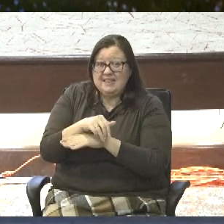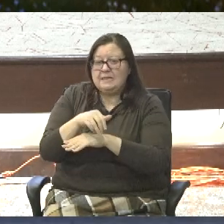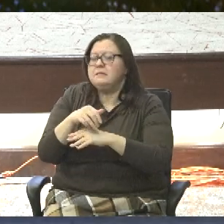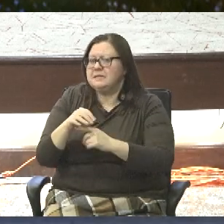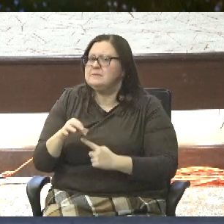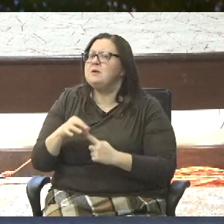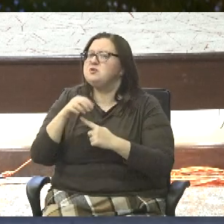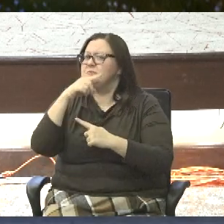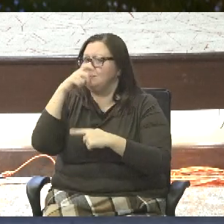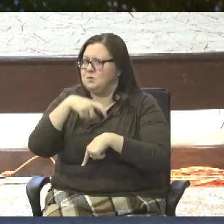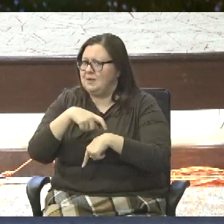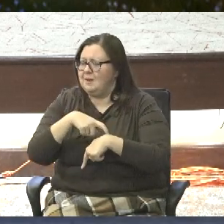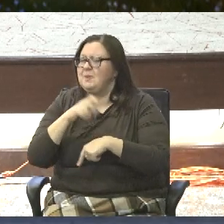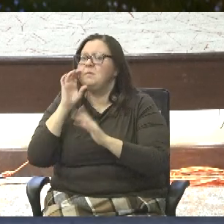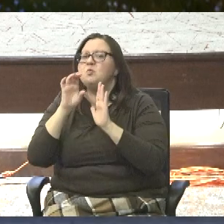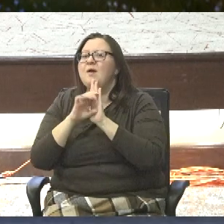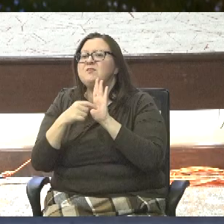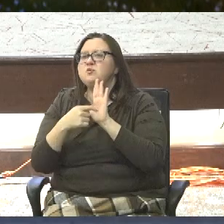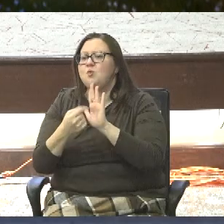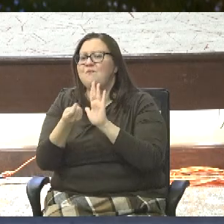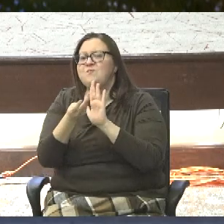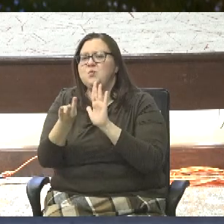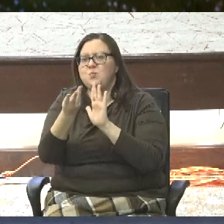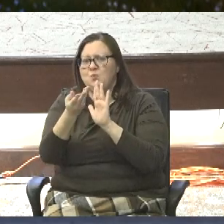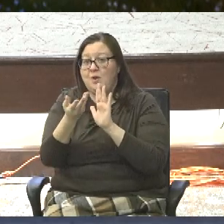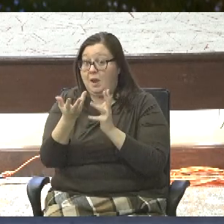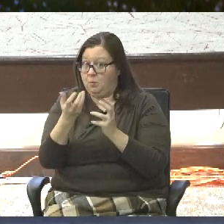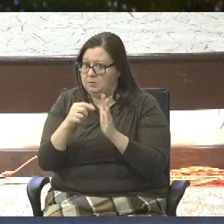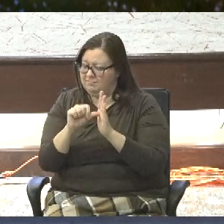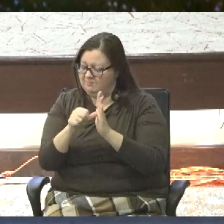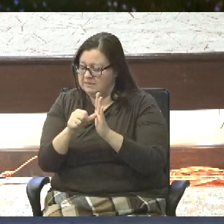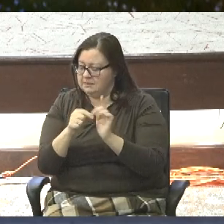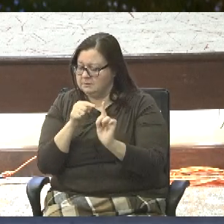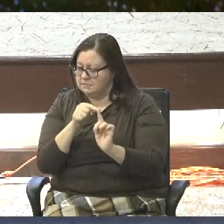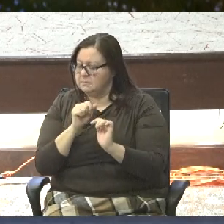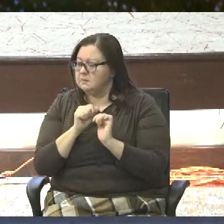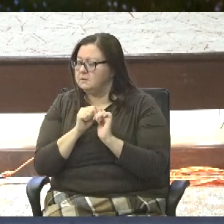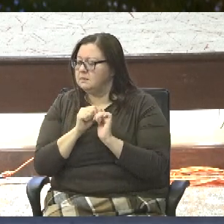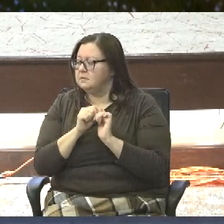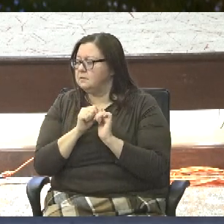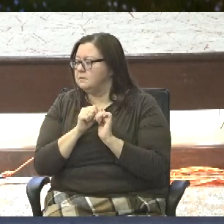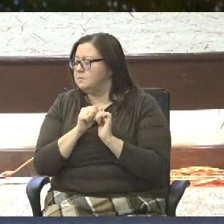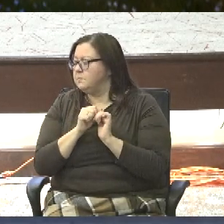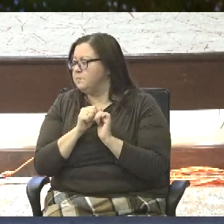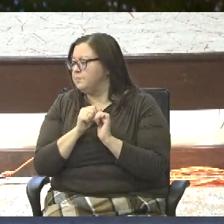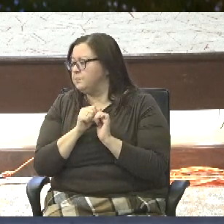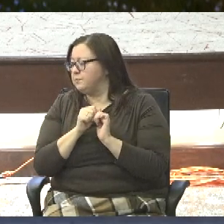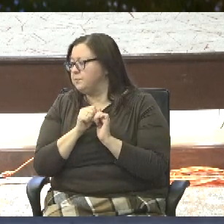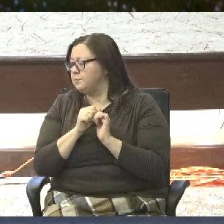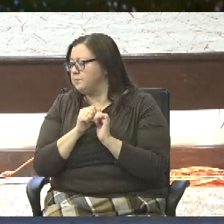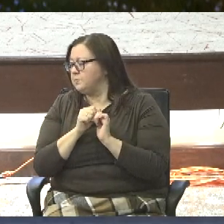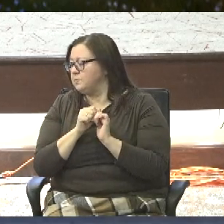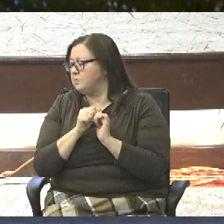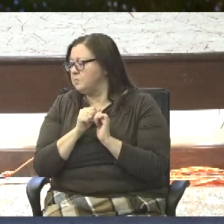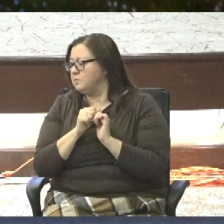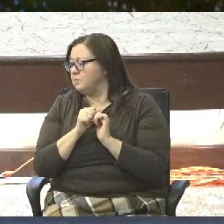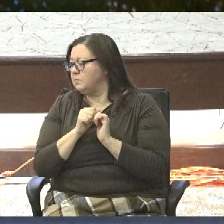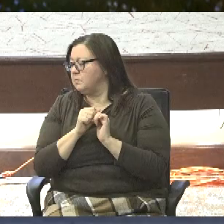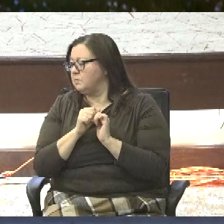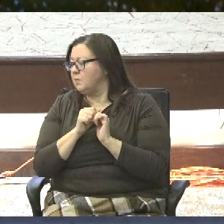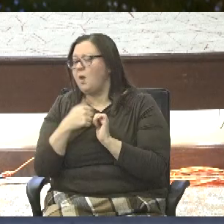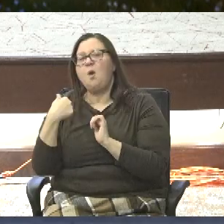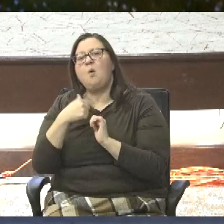this graphic, it shows a couple things that I want to point out, and first and foremost, we've got planned in for